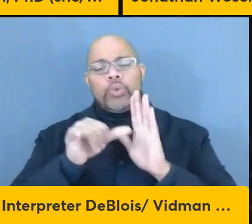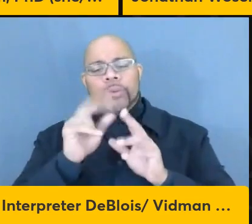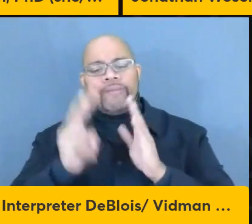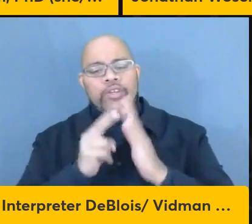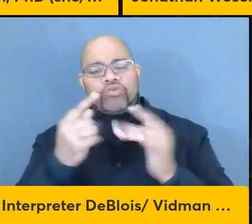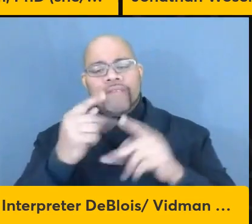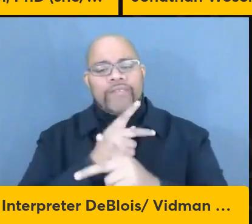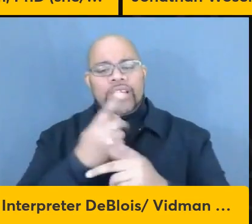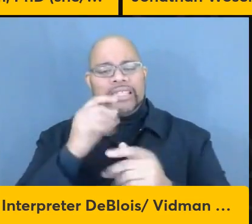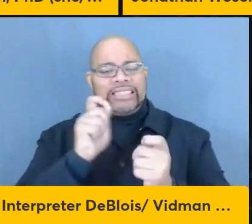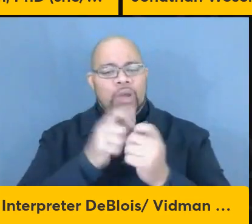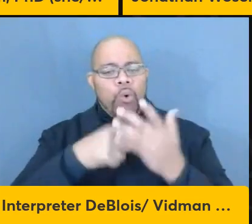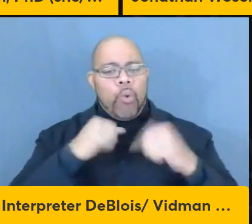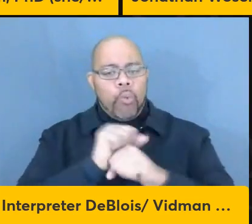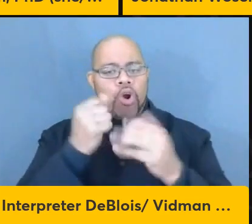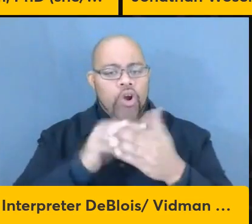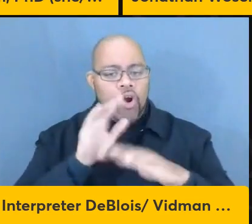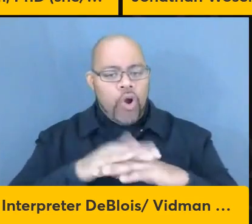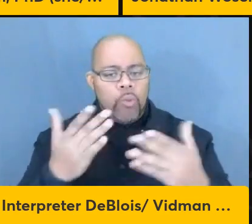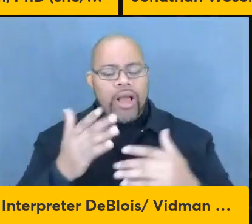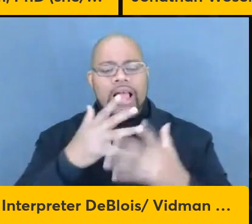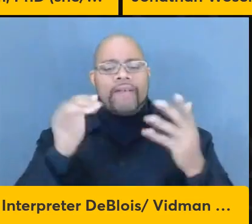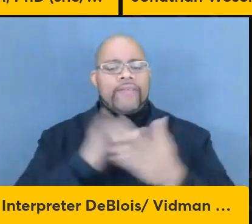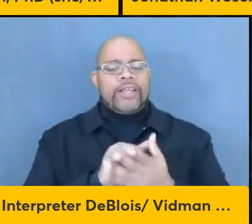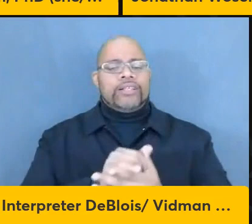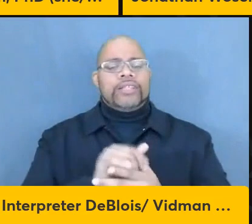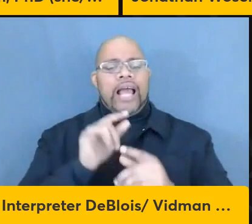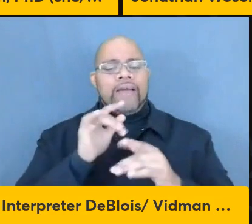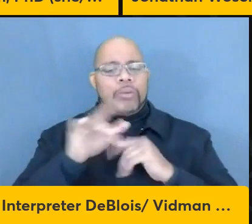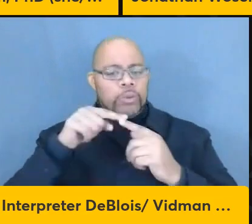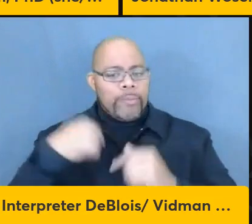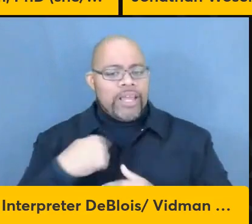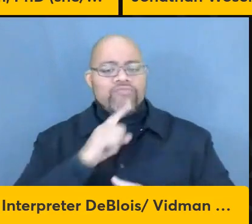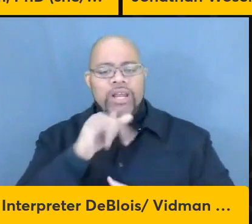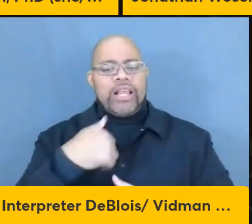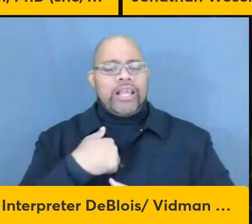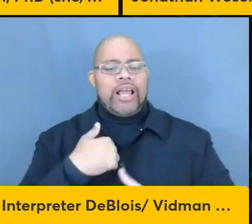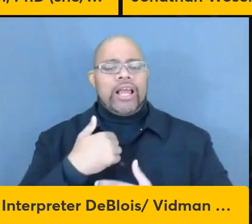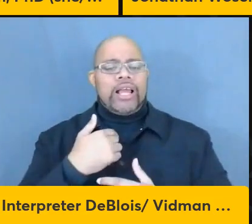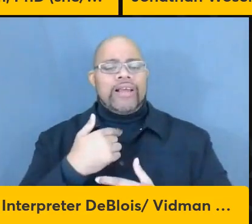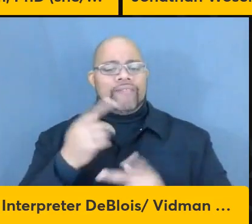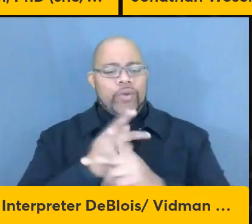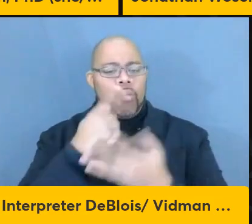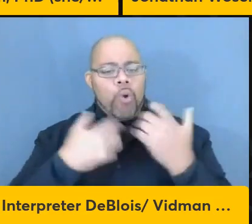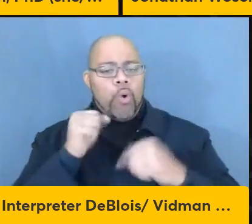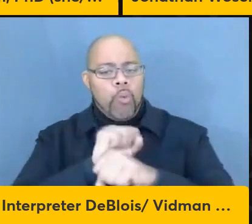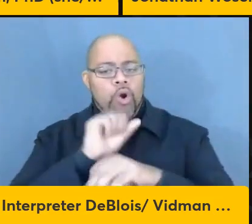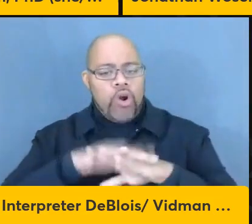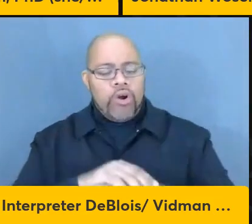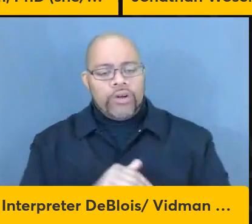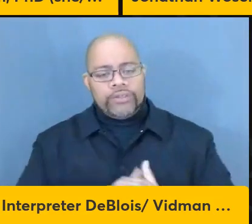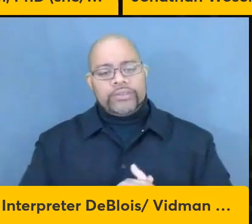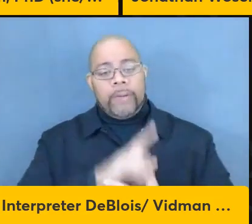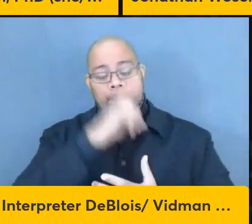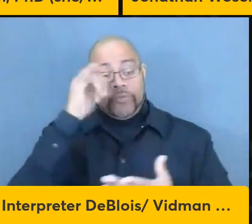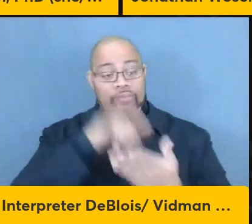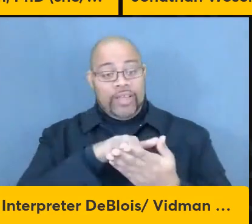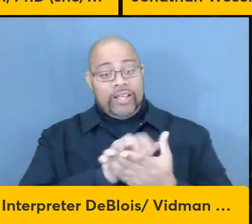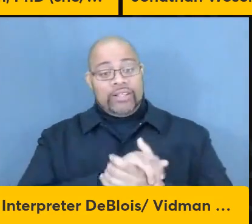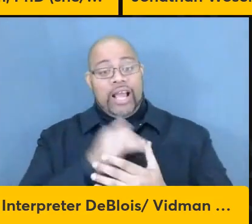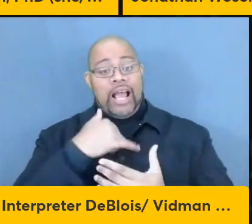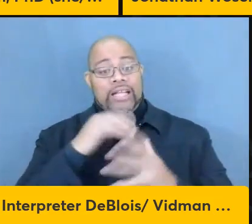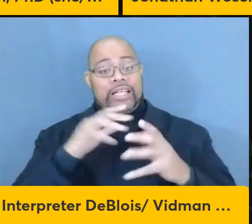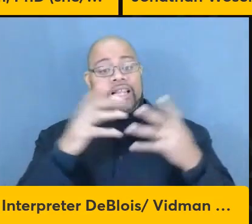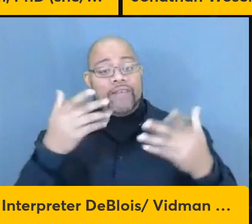to figure out what exactly I want to work on. A lot of resources available to me that I really leveraged to figure out what I want to work on. And because of that, I did a